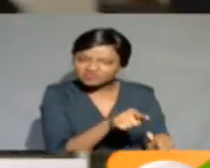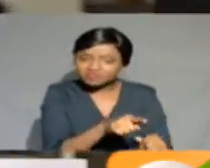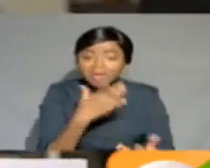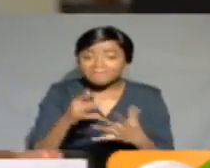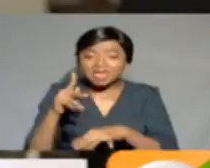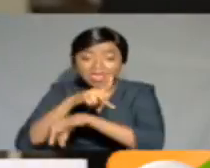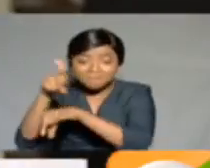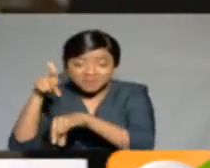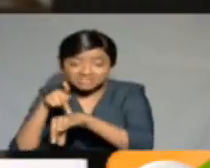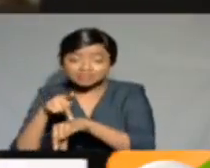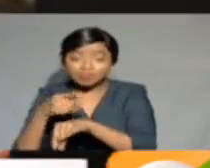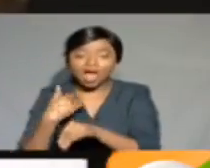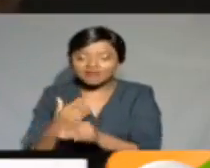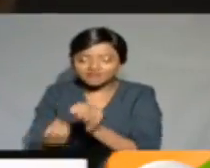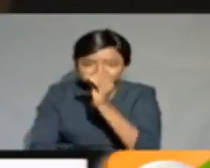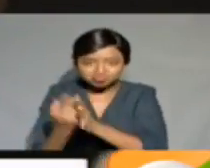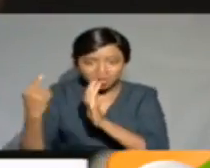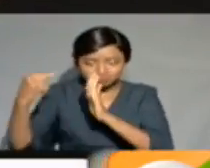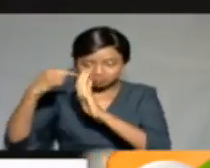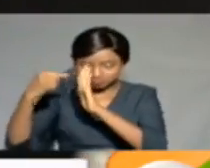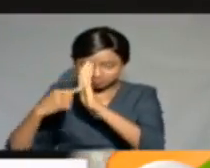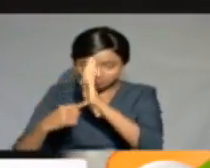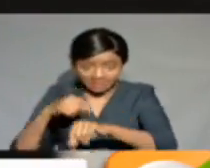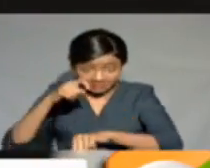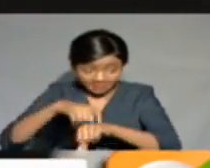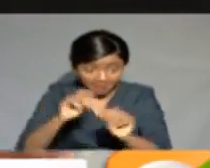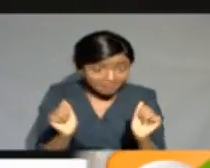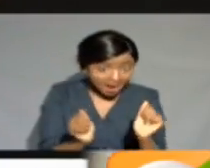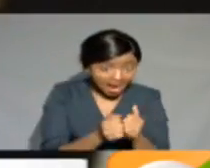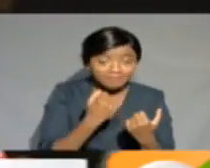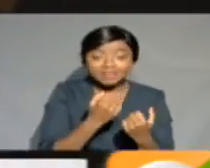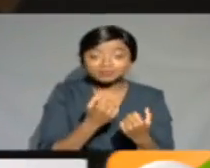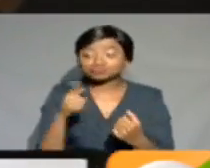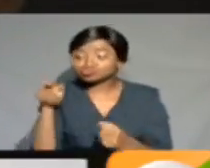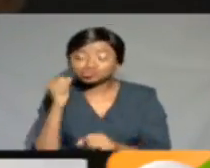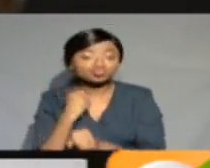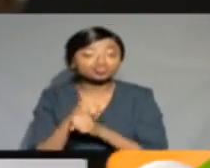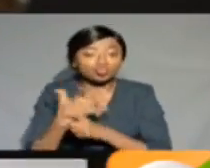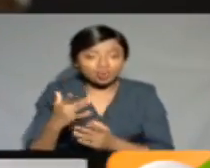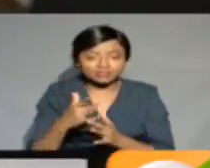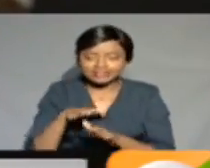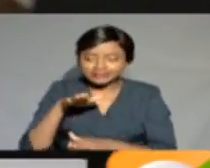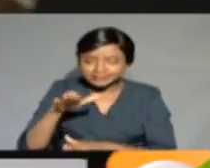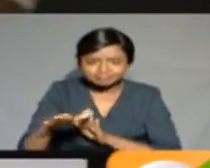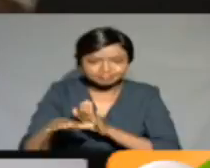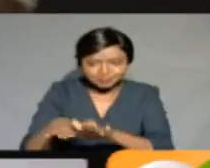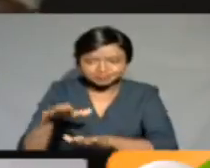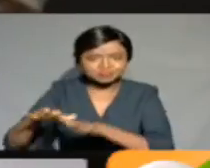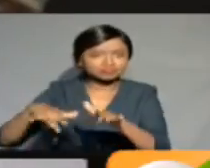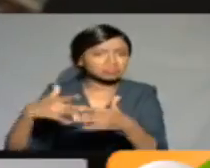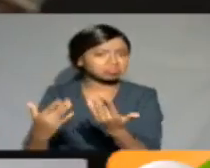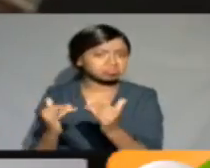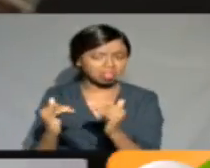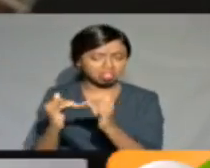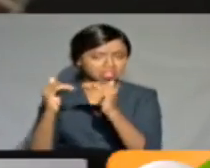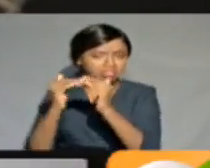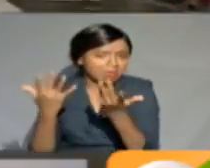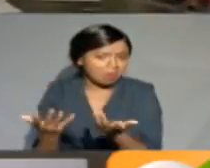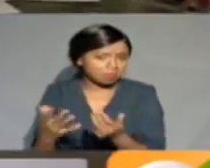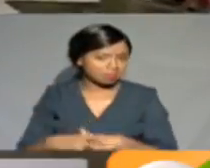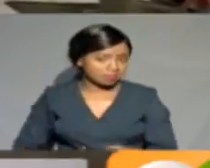come up with the guidelines that they know this is what happens when bullying occurs, this is what you do from step one, step two, step three?